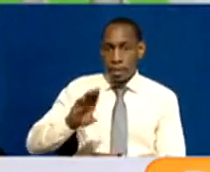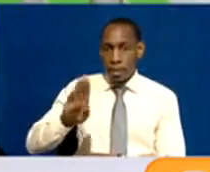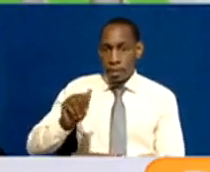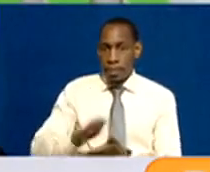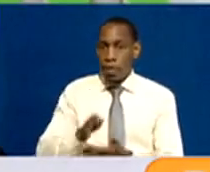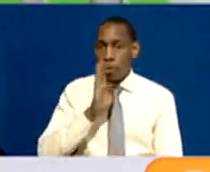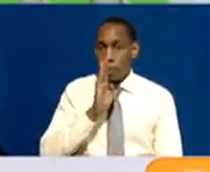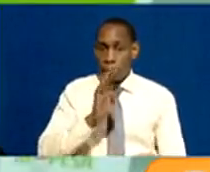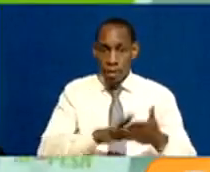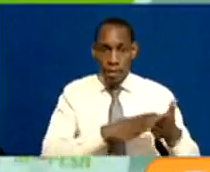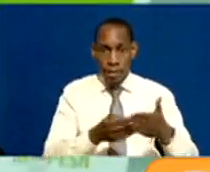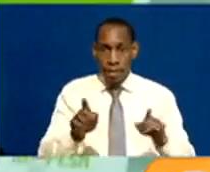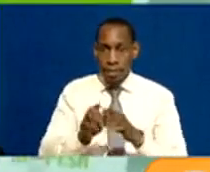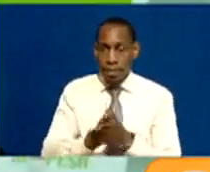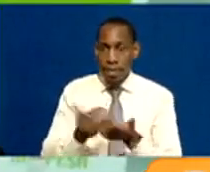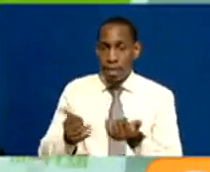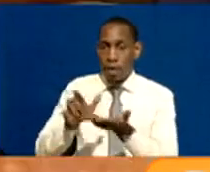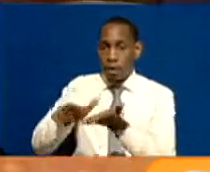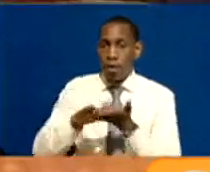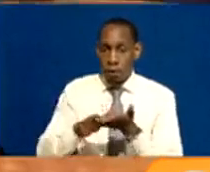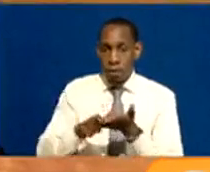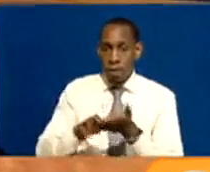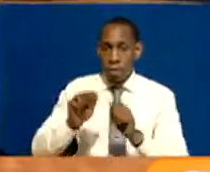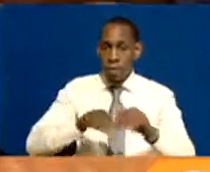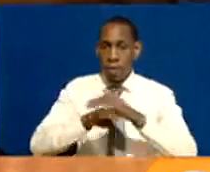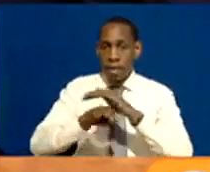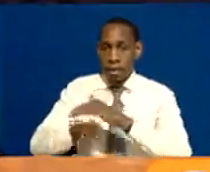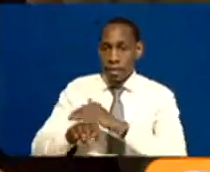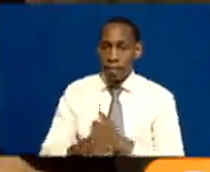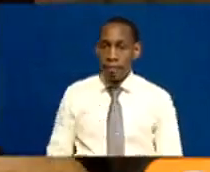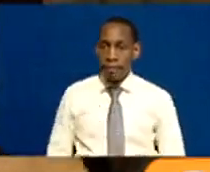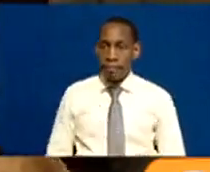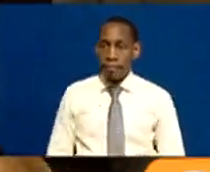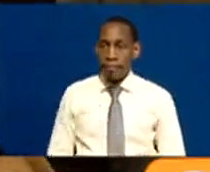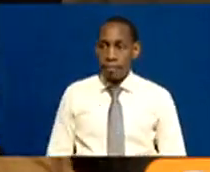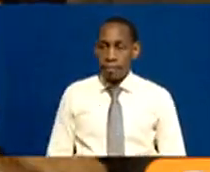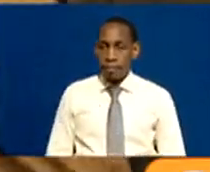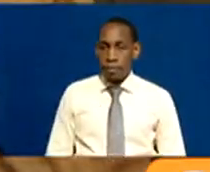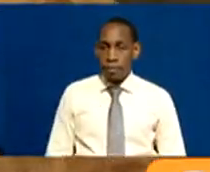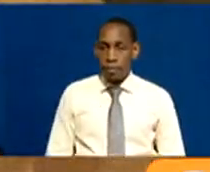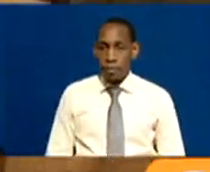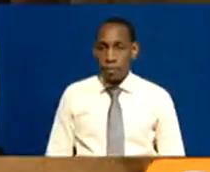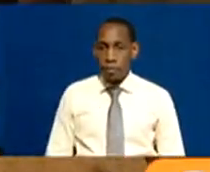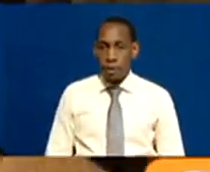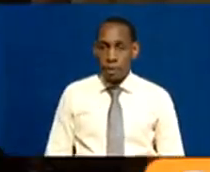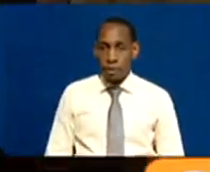on a borrowing model that will make credit available to Mwananchi. Mary Muoki, Citizen TV, Nairobi.